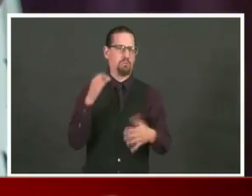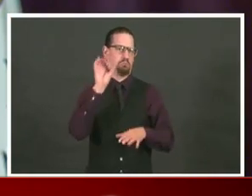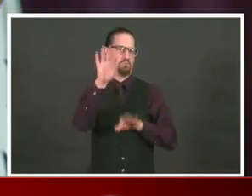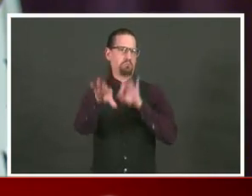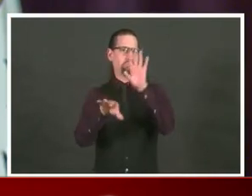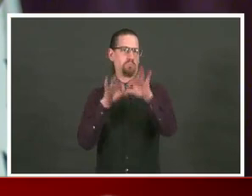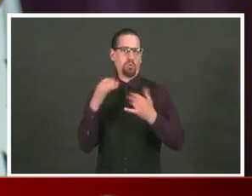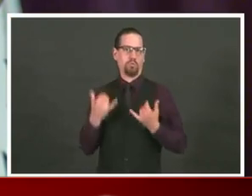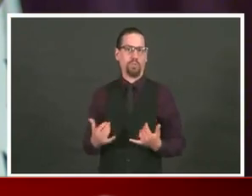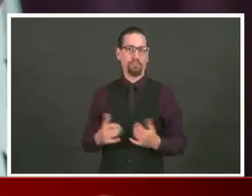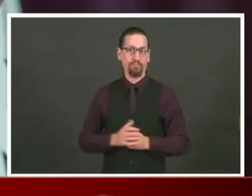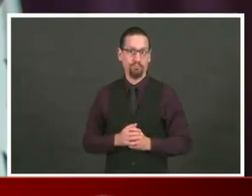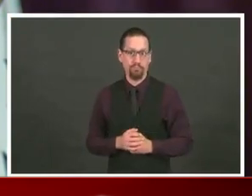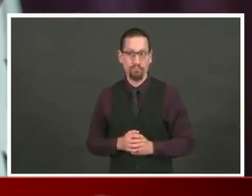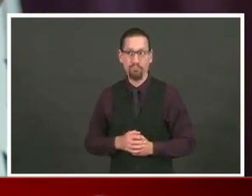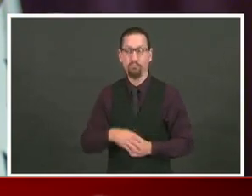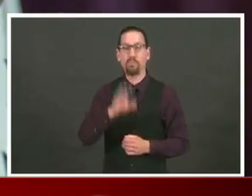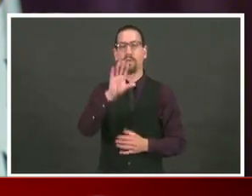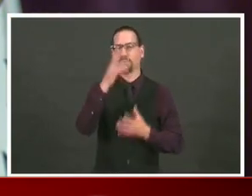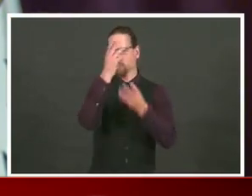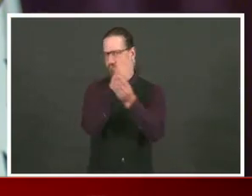I want to just say this.